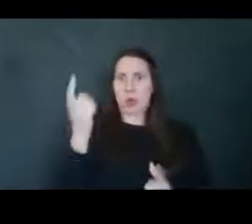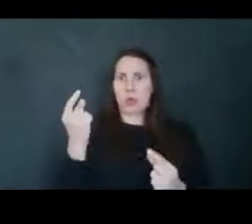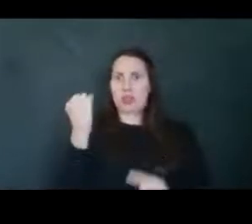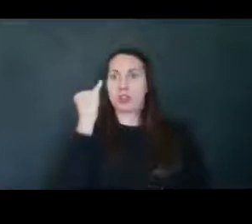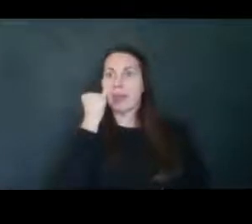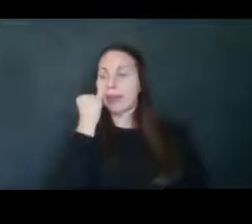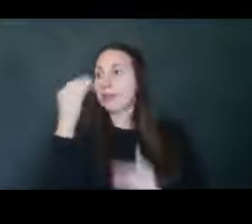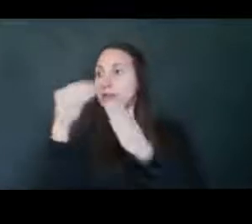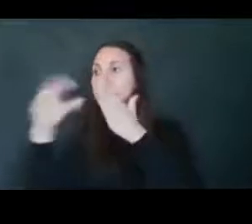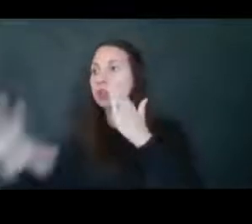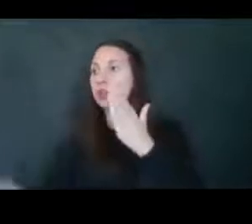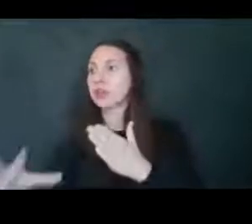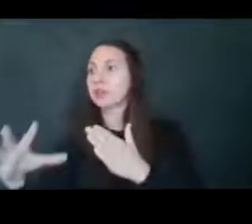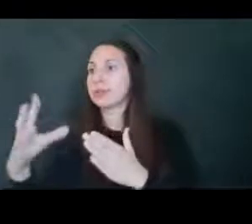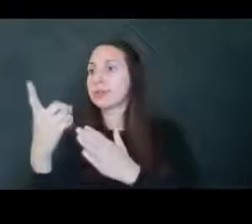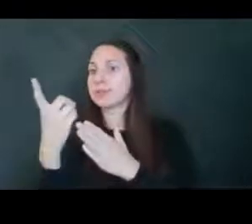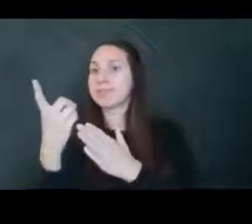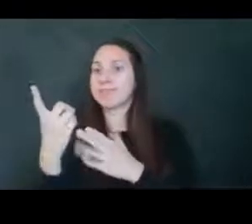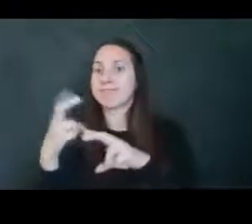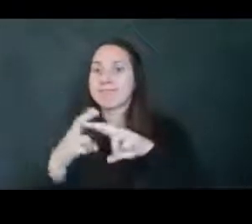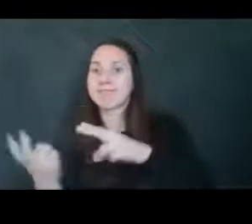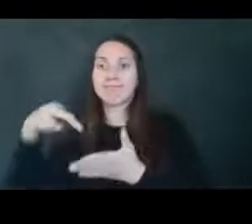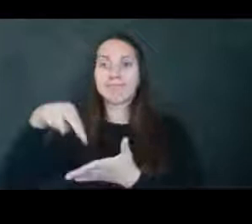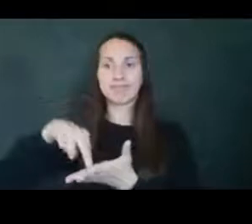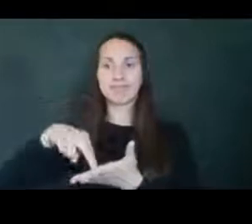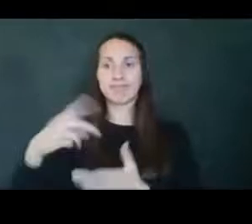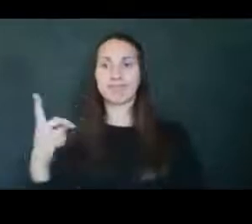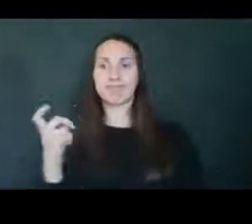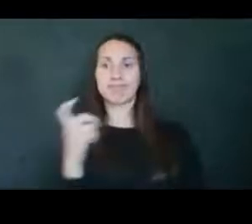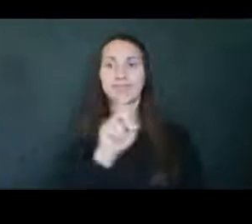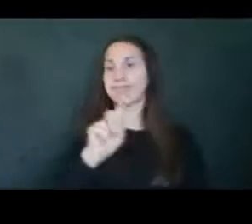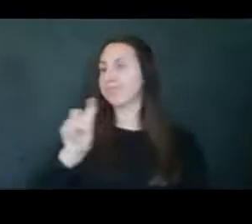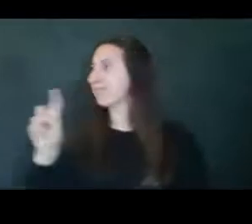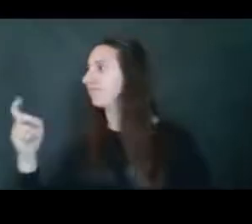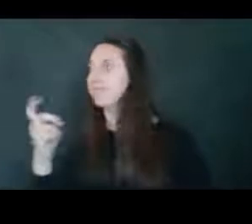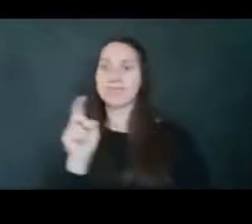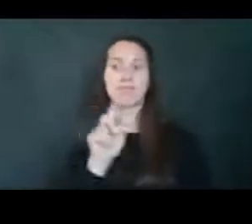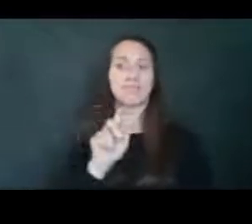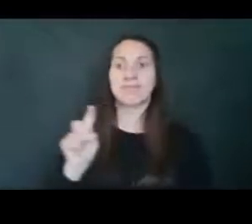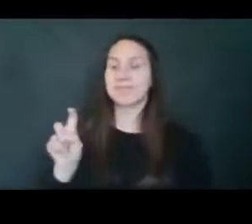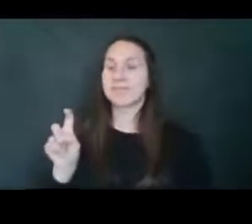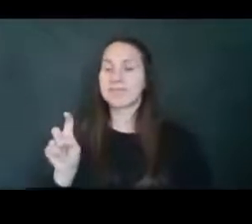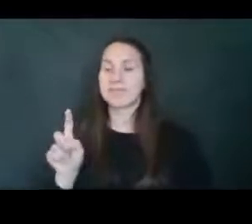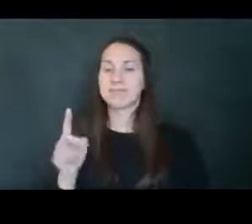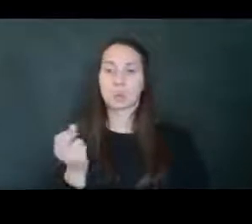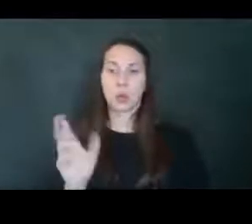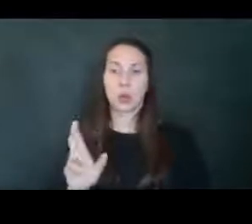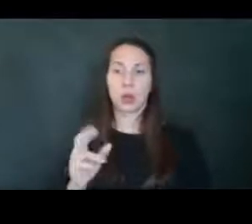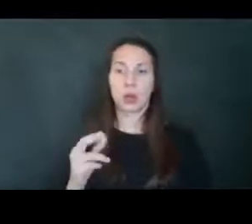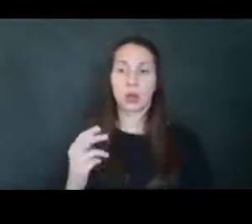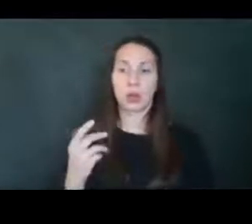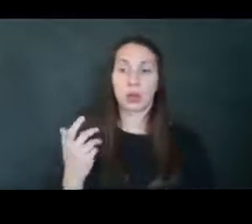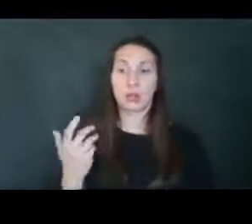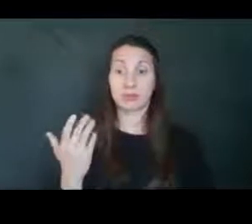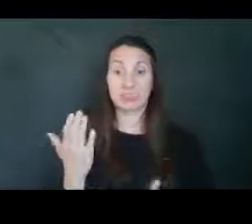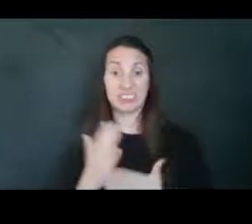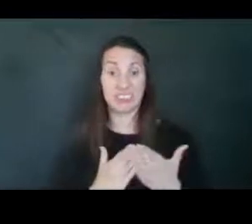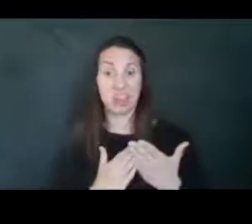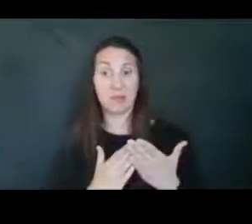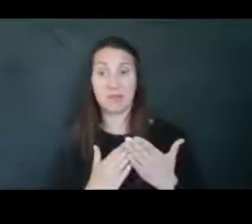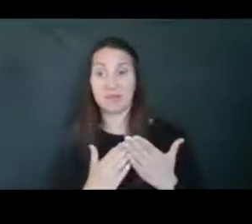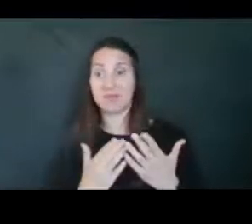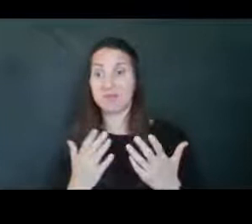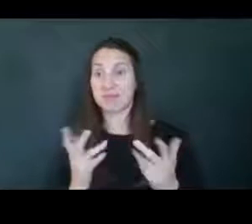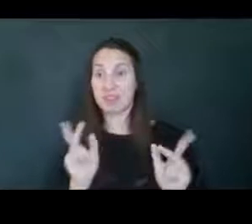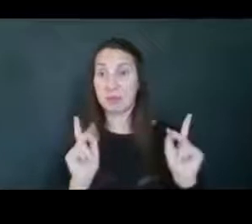and starts pacing or stemming. Some of us here today might know that that person